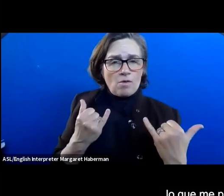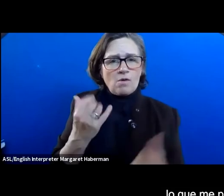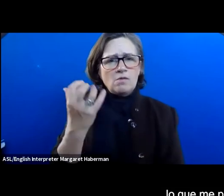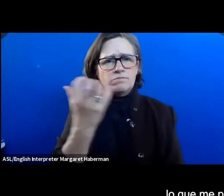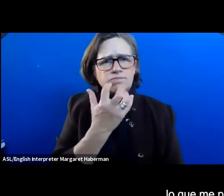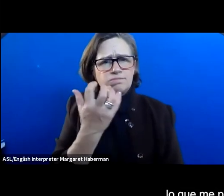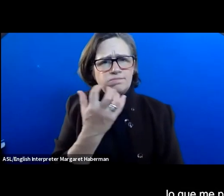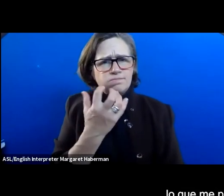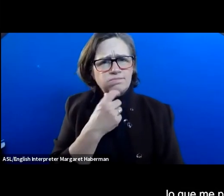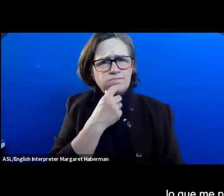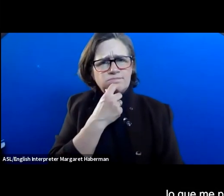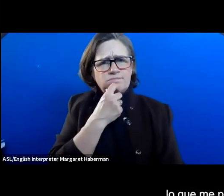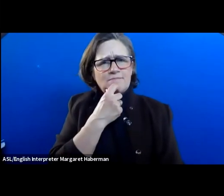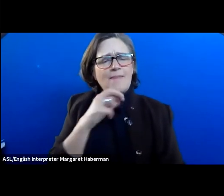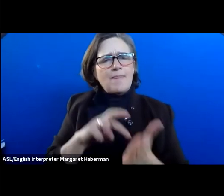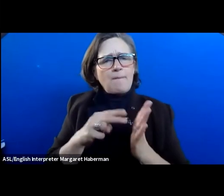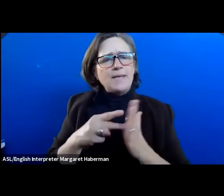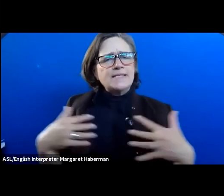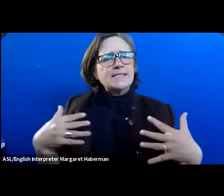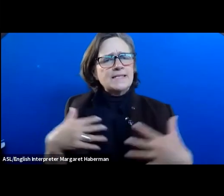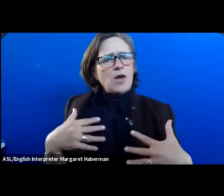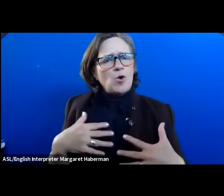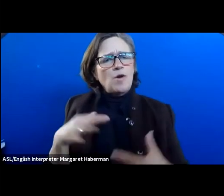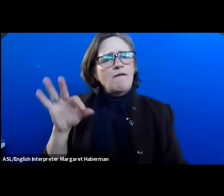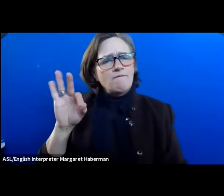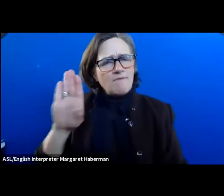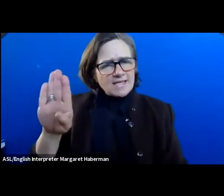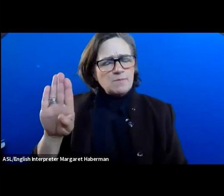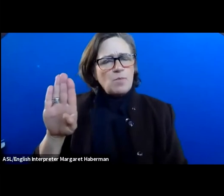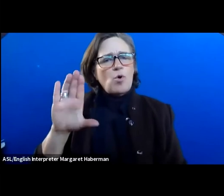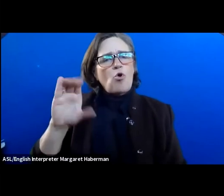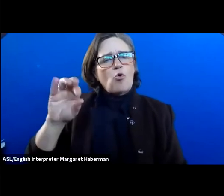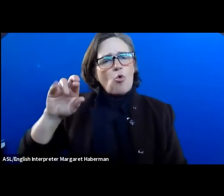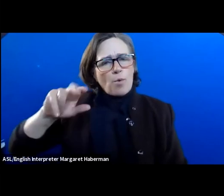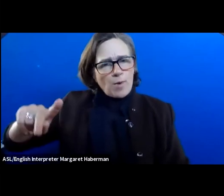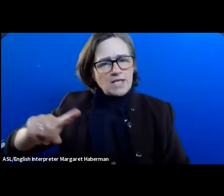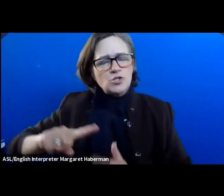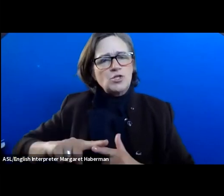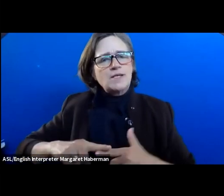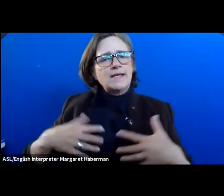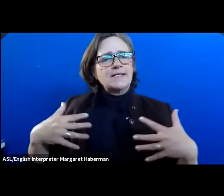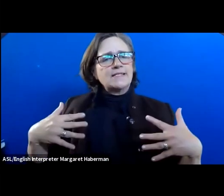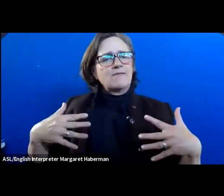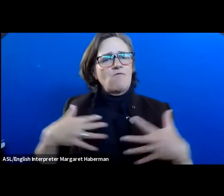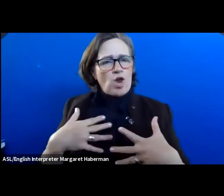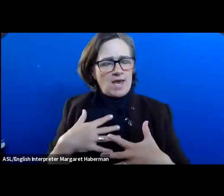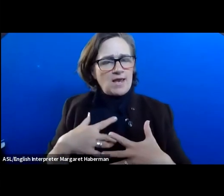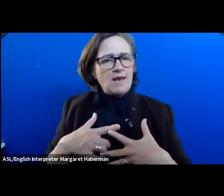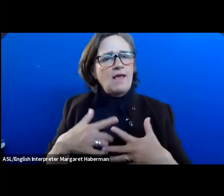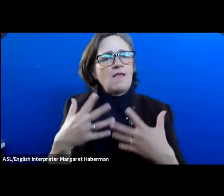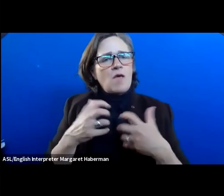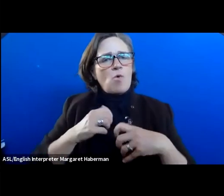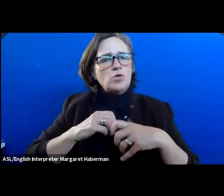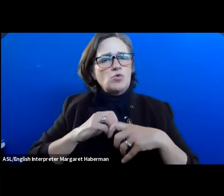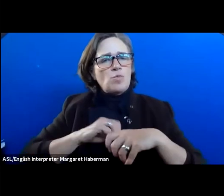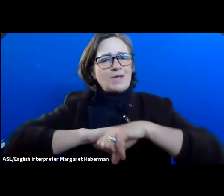telling. It's telling. They are scared. They are trying to protect their lives. And because